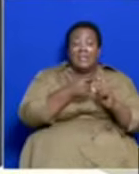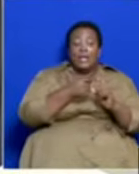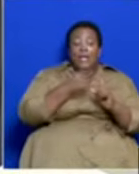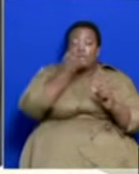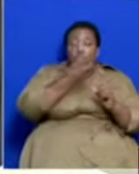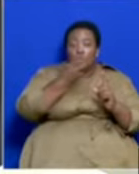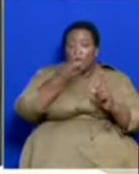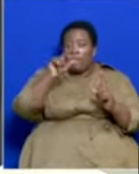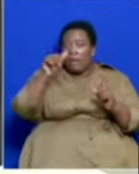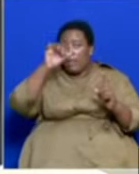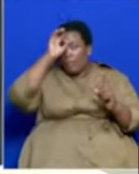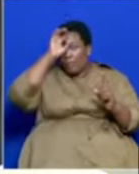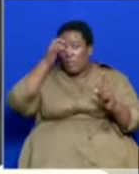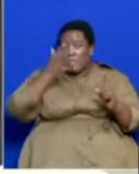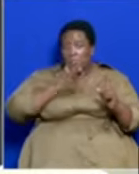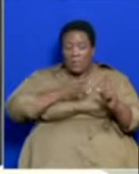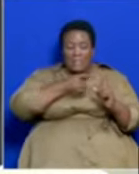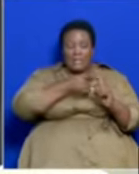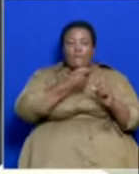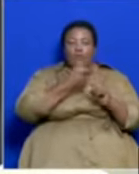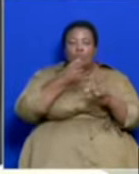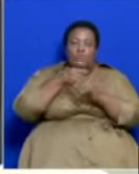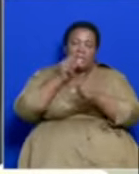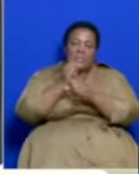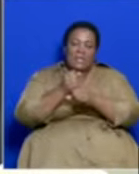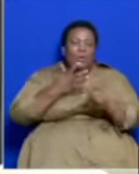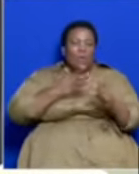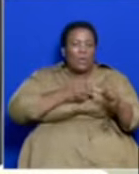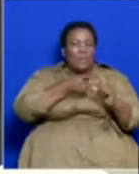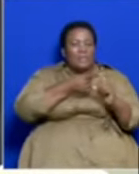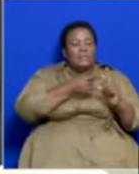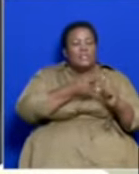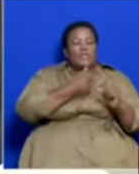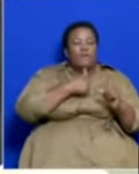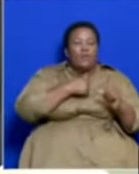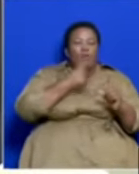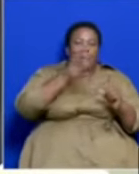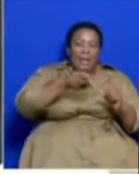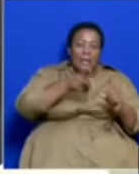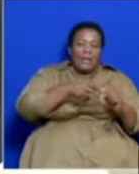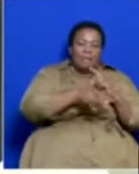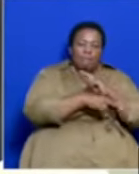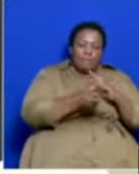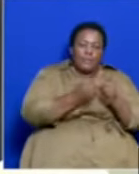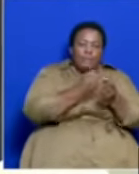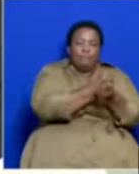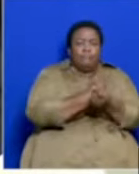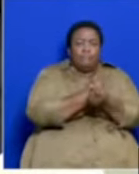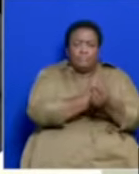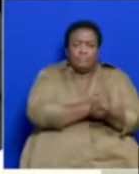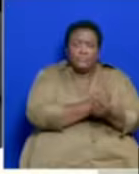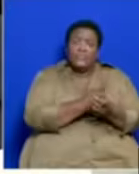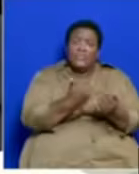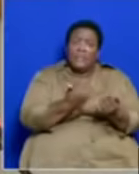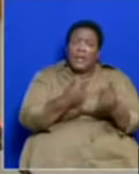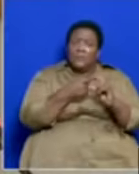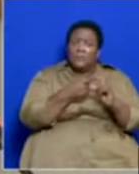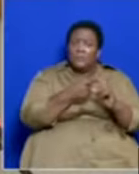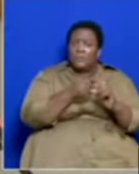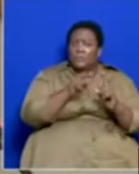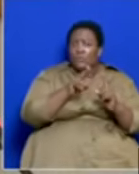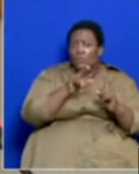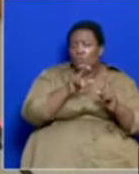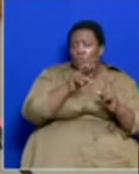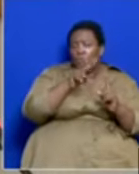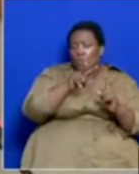hijacking. I'm to contact the colonel as soon as I have Yusuf in custody. And then it goes on at